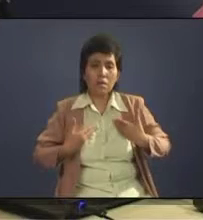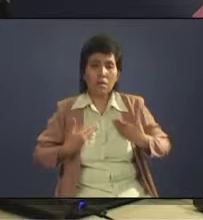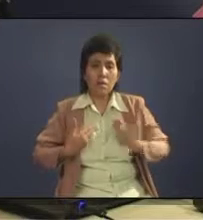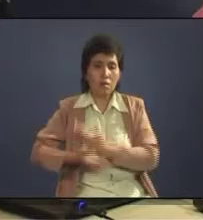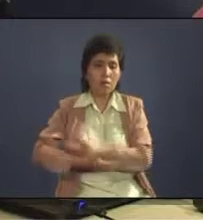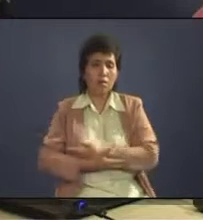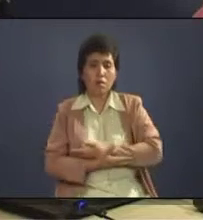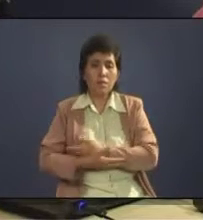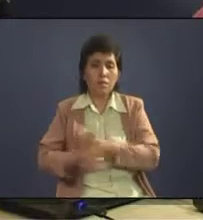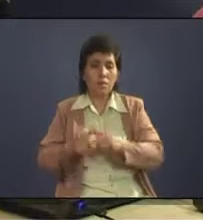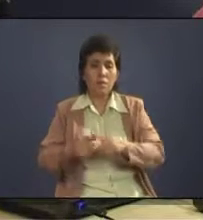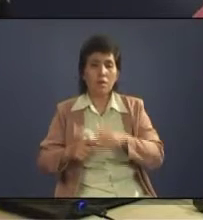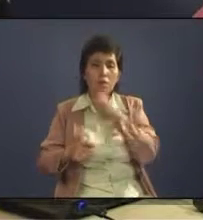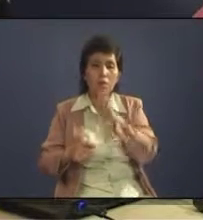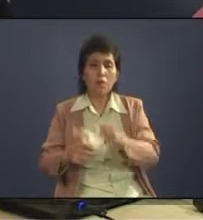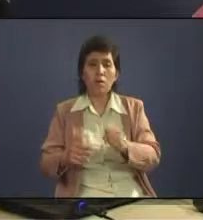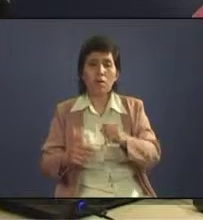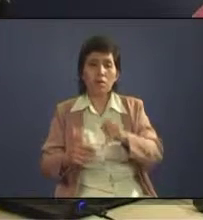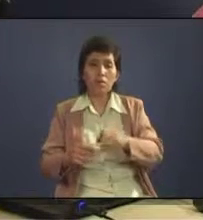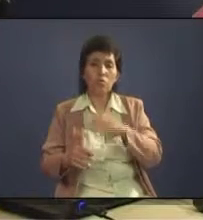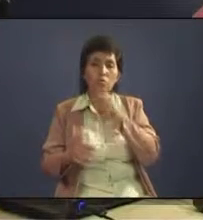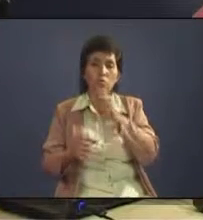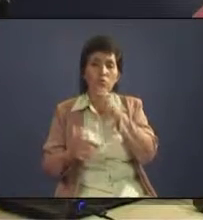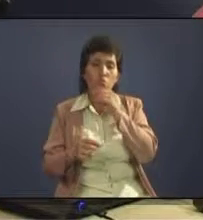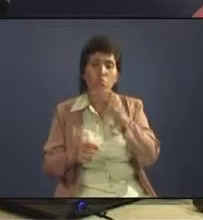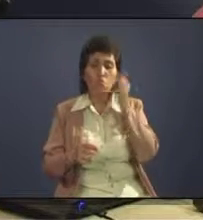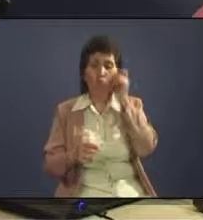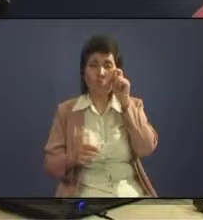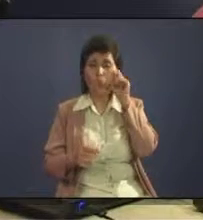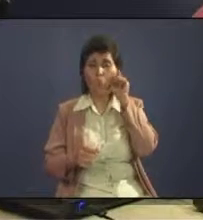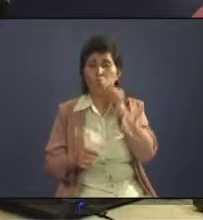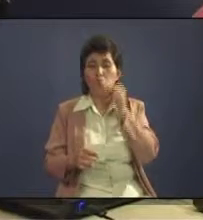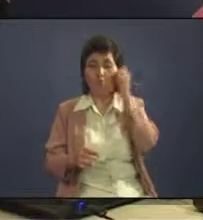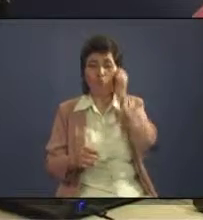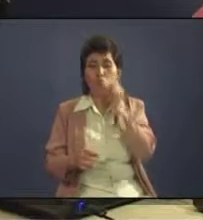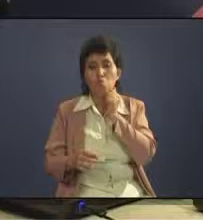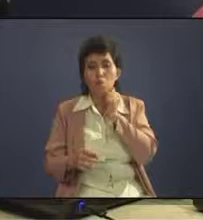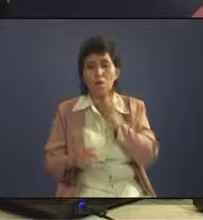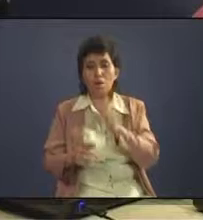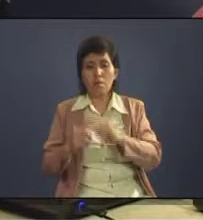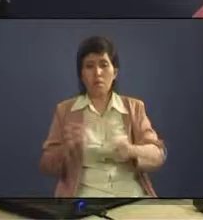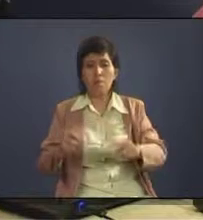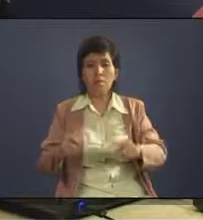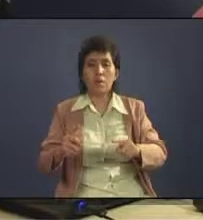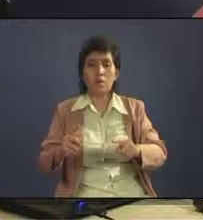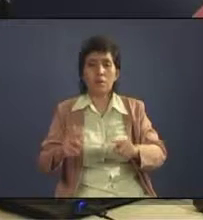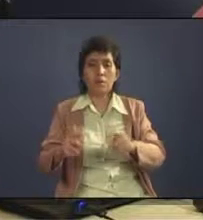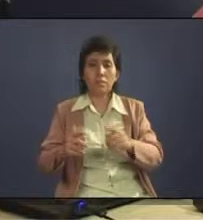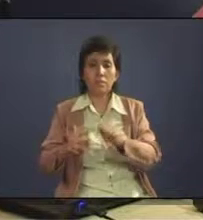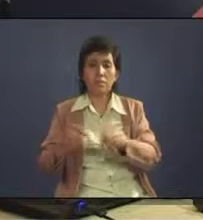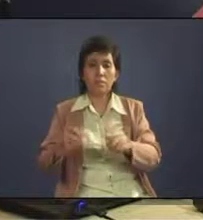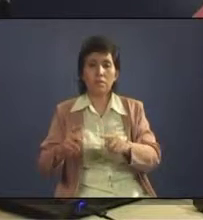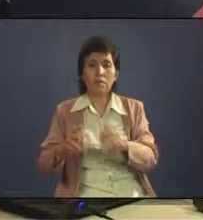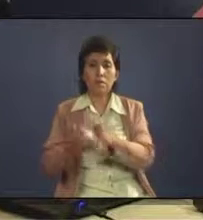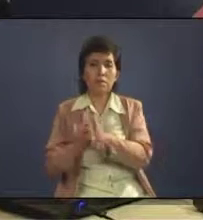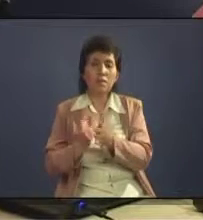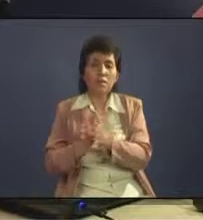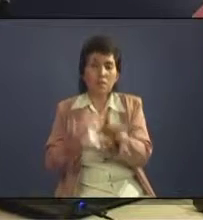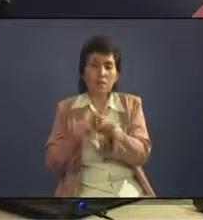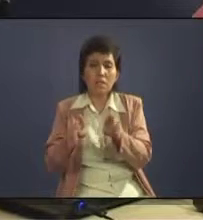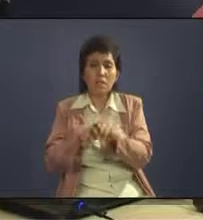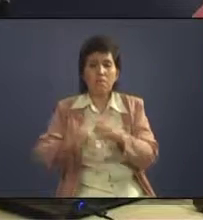baby, when he should be growing and having flesh and meat and just growing, but he's just like a